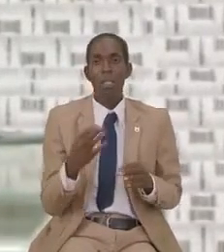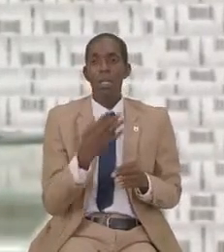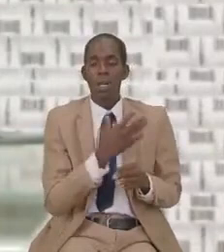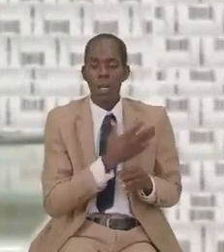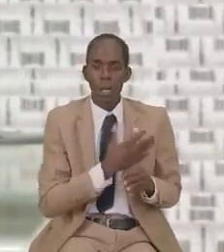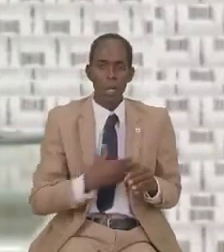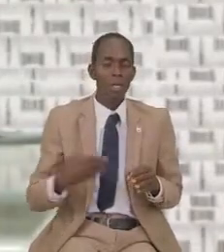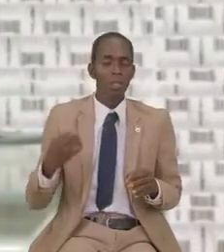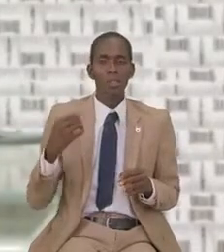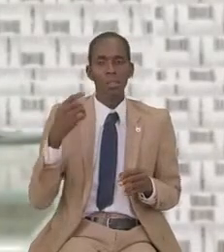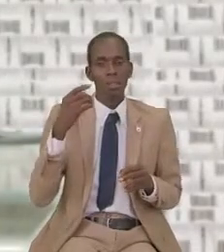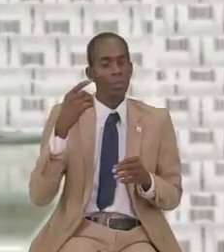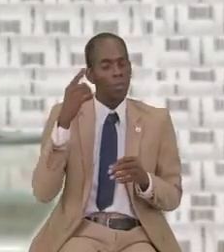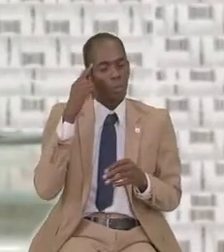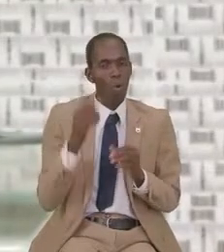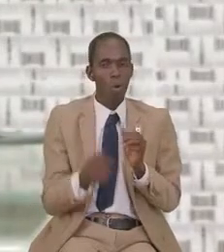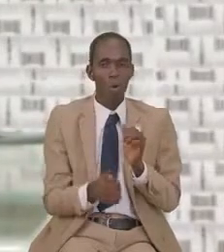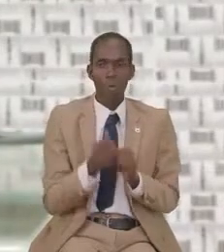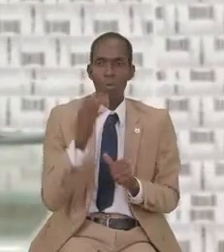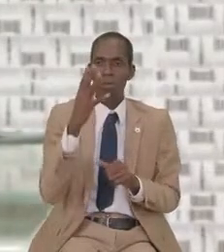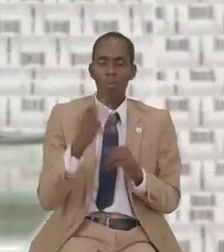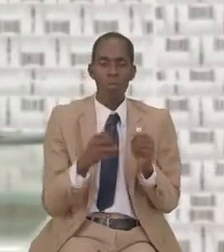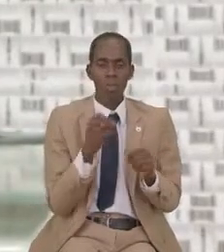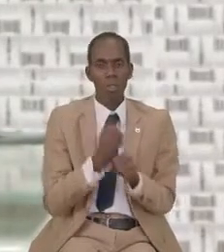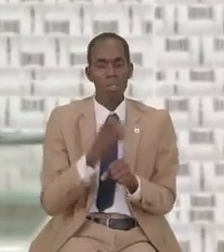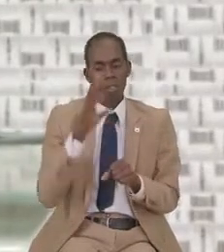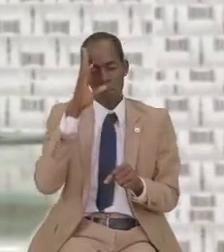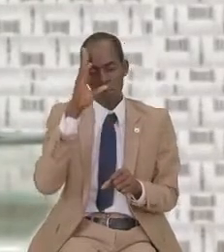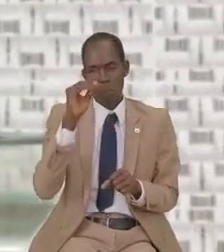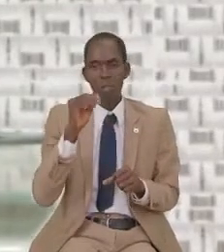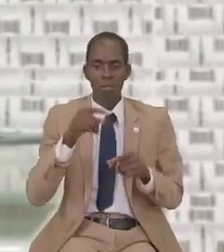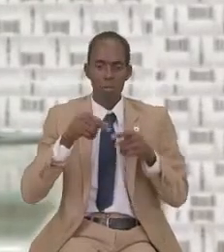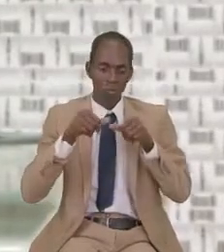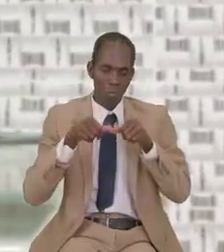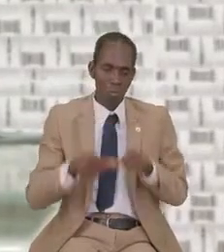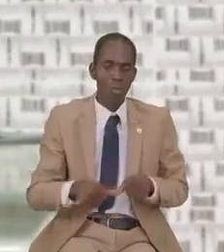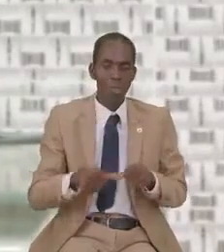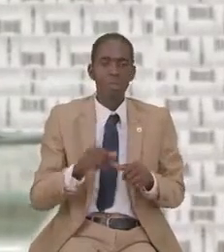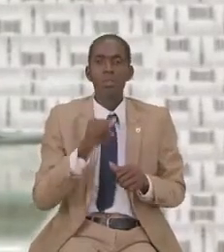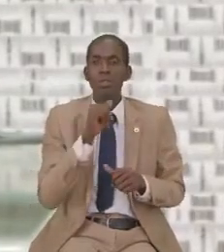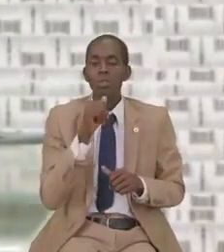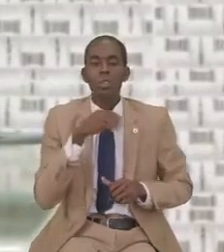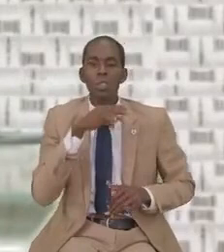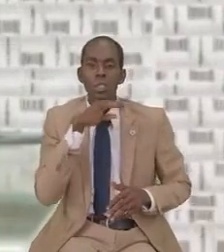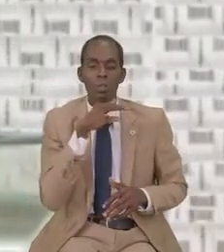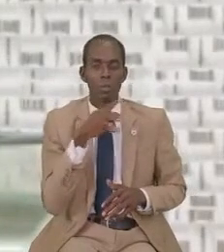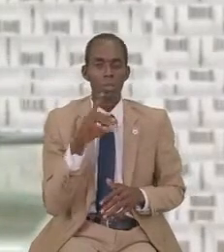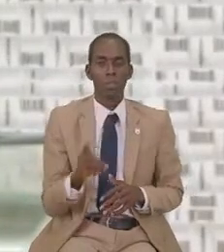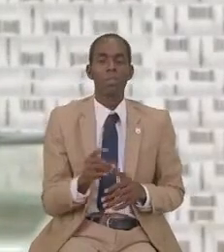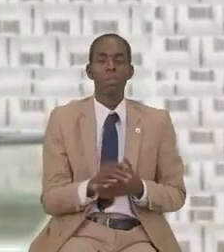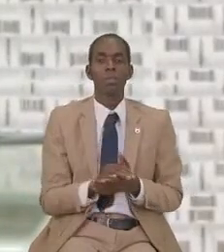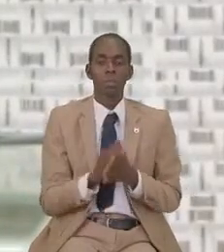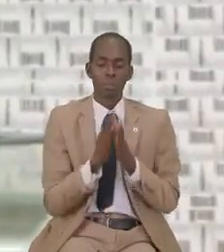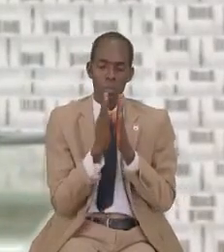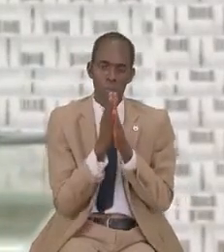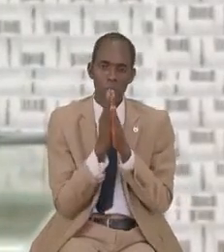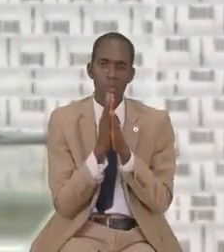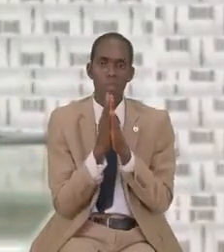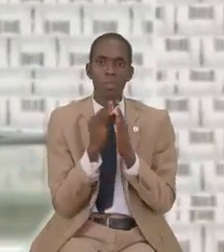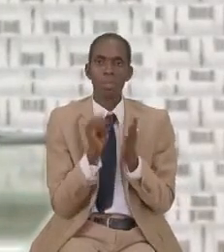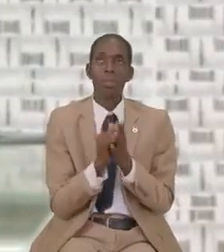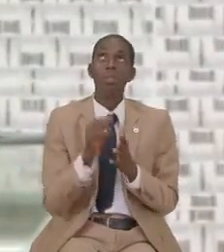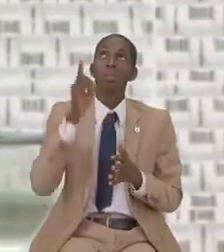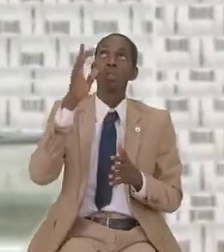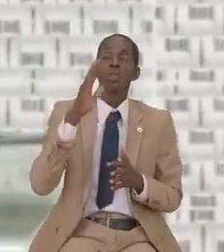more years, he remained undefiled. He remained undefiled. Pray that God